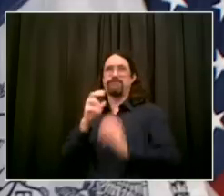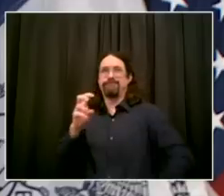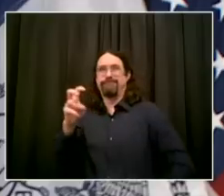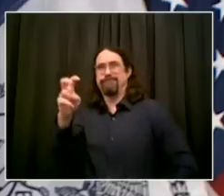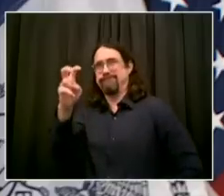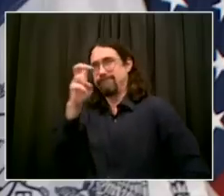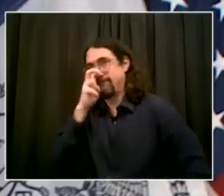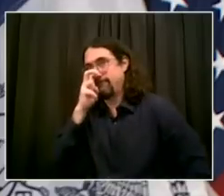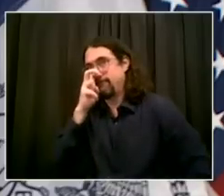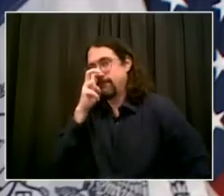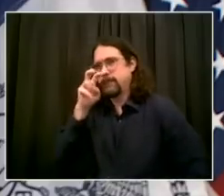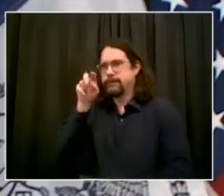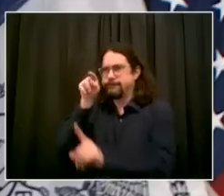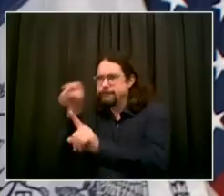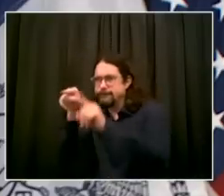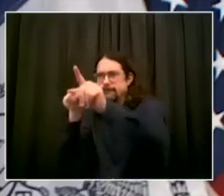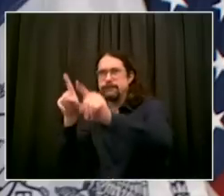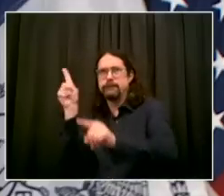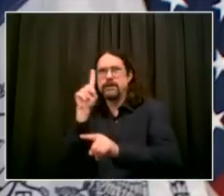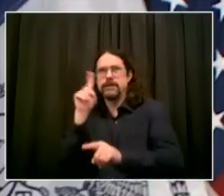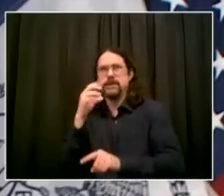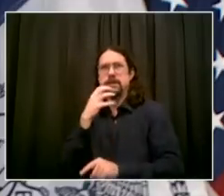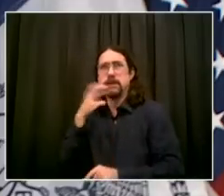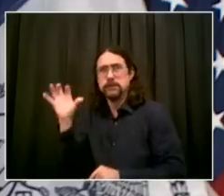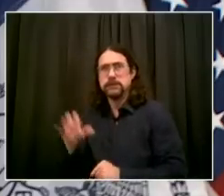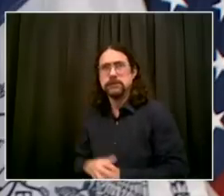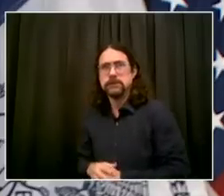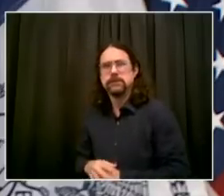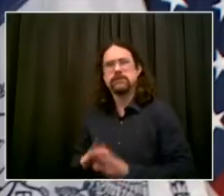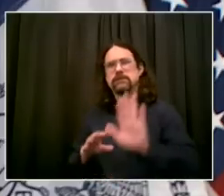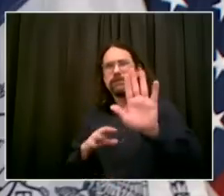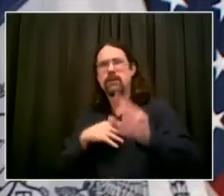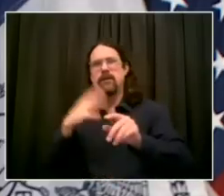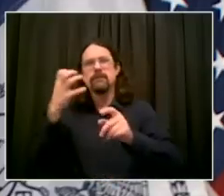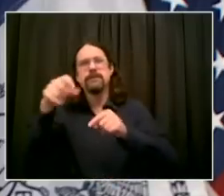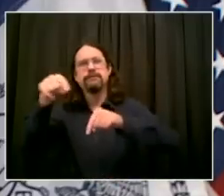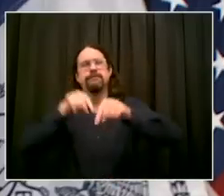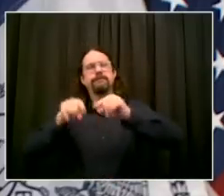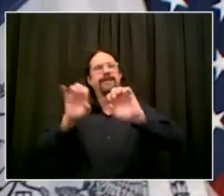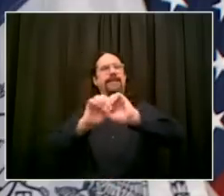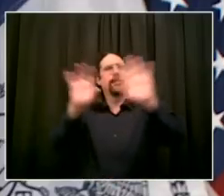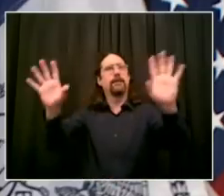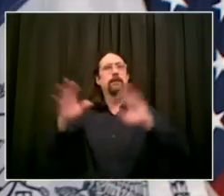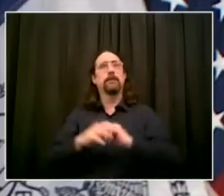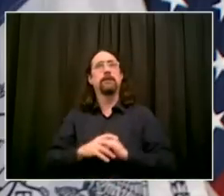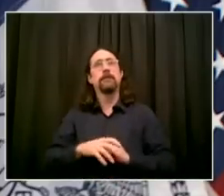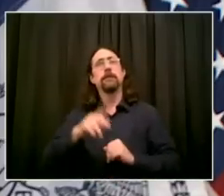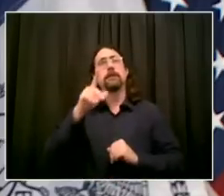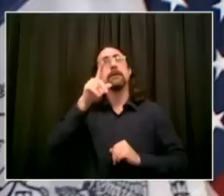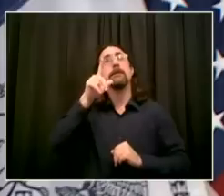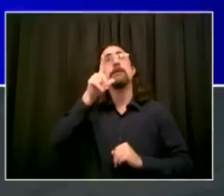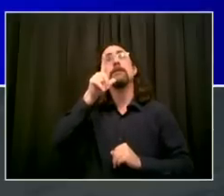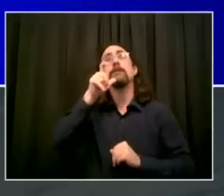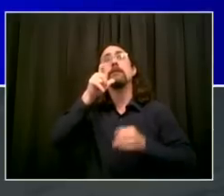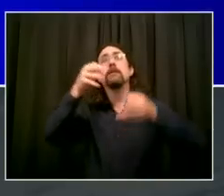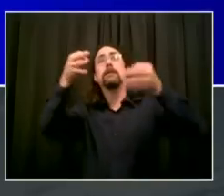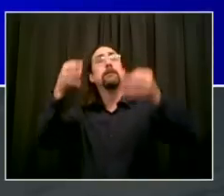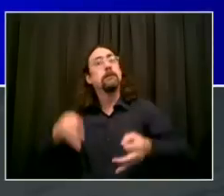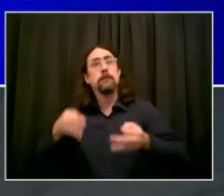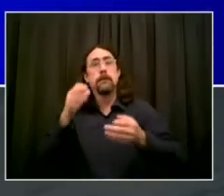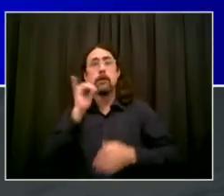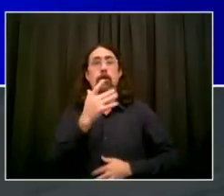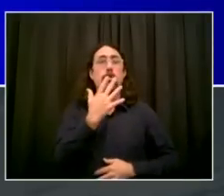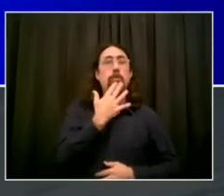a plan based on 3 color-coded zones: red, orange, and yellow. The red zone is a